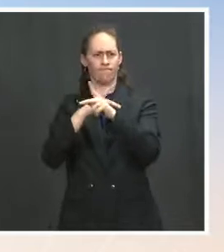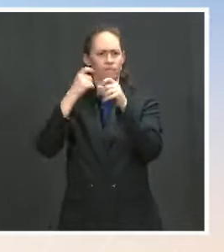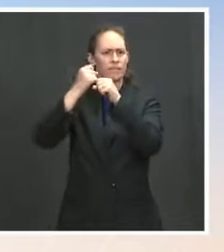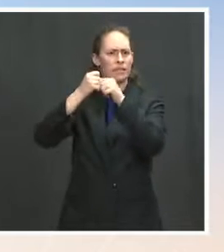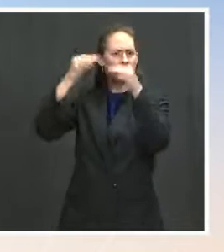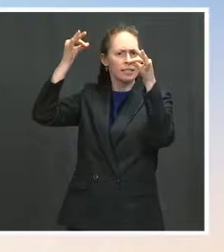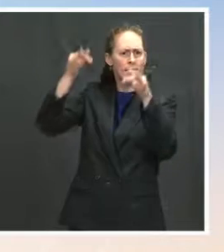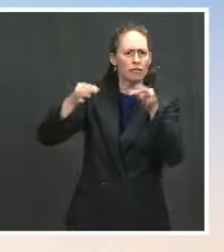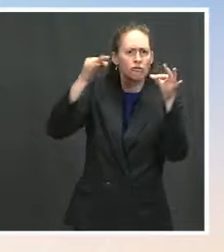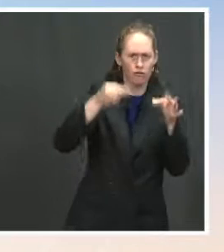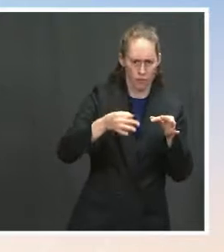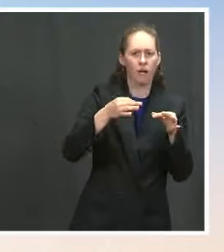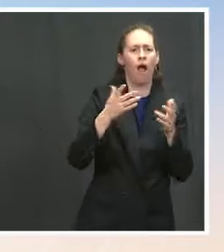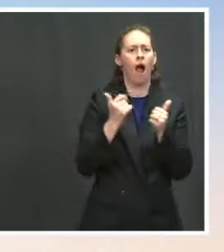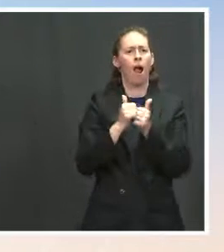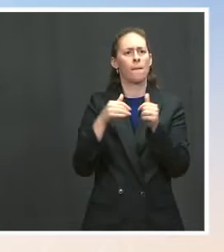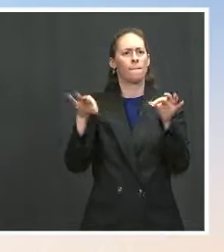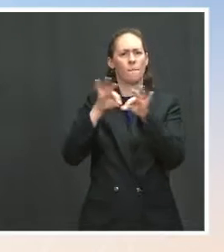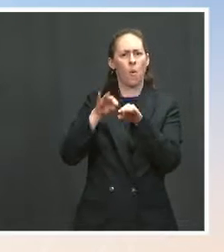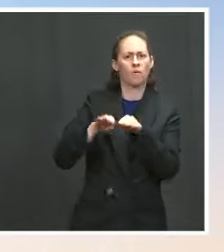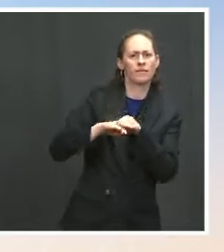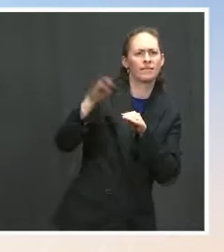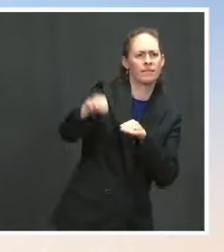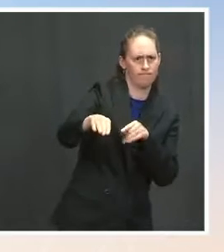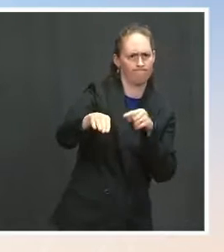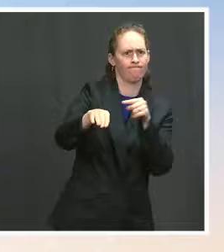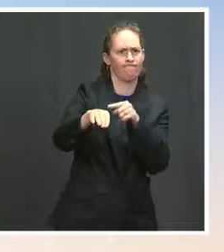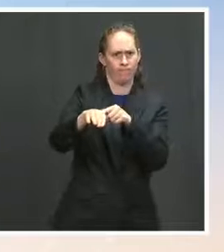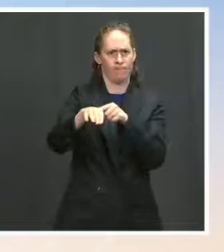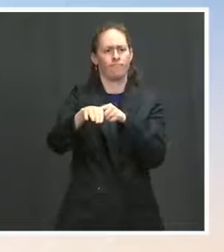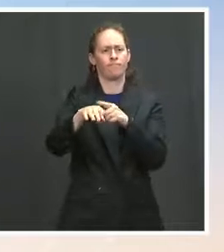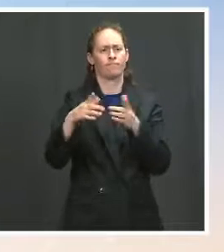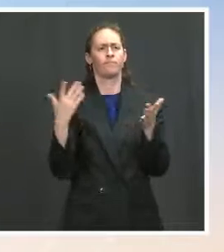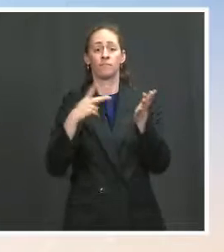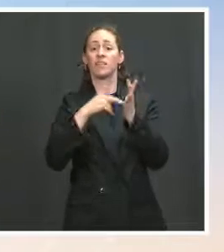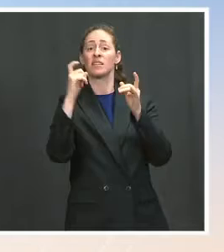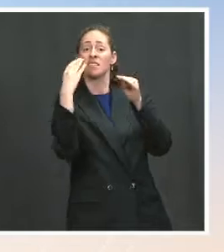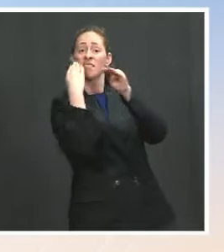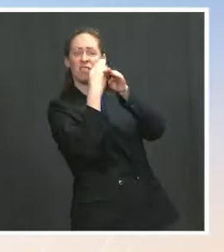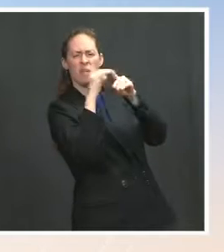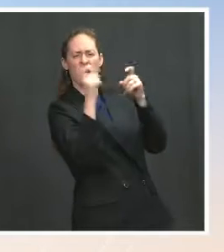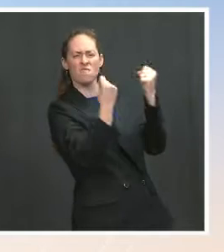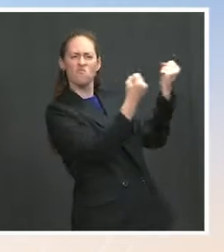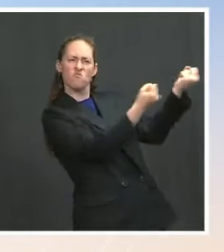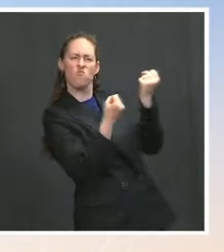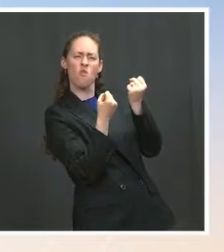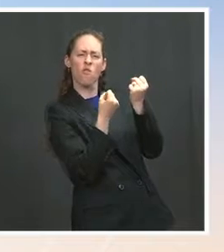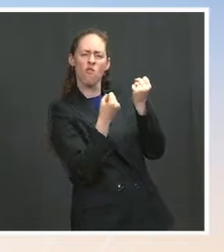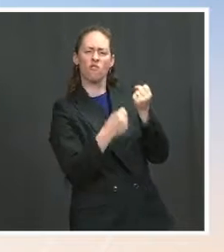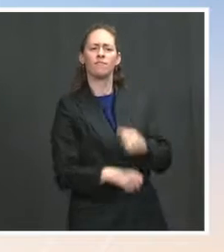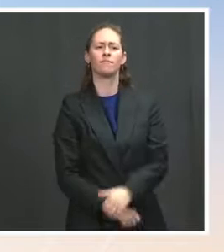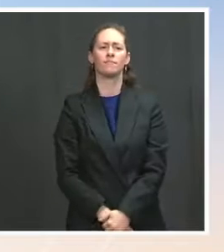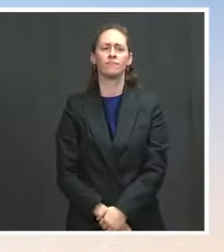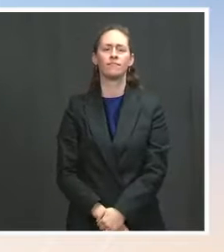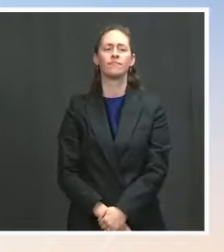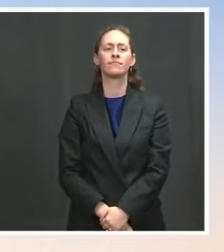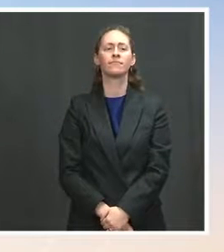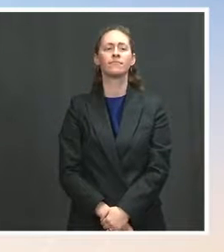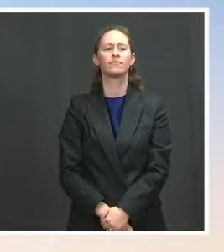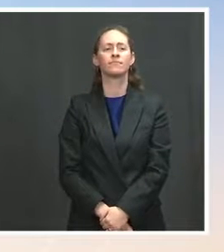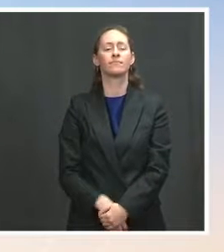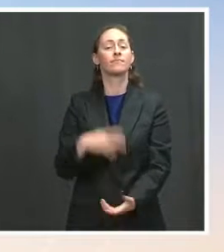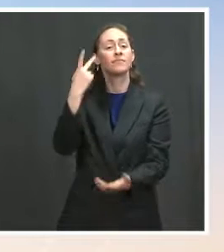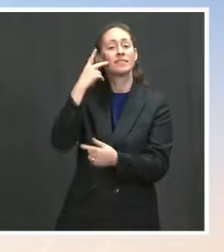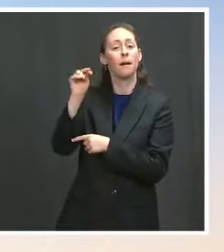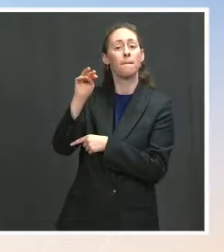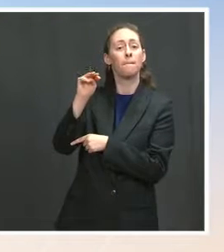their cybersecurity. We've outlined them here, and again, it was in the memo that she put out just this morning, and that's something we will continue